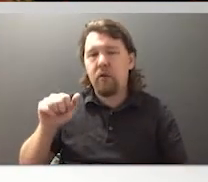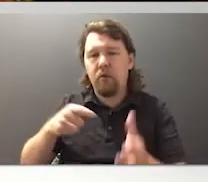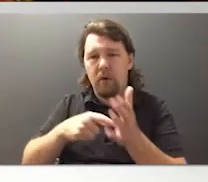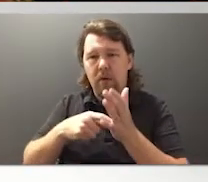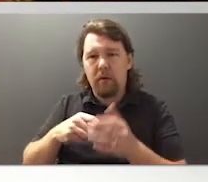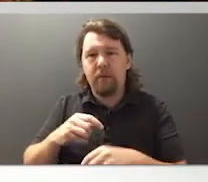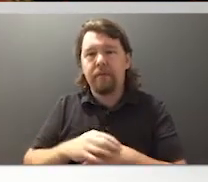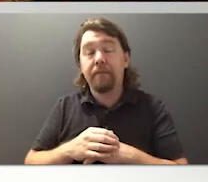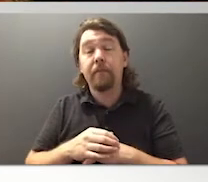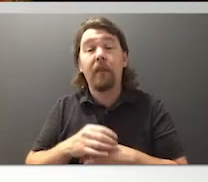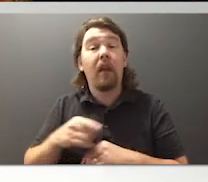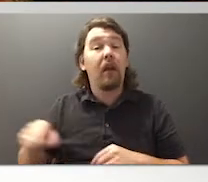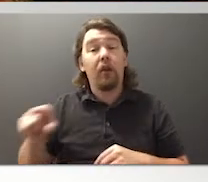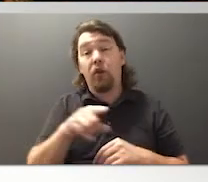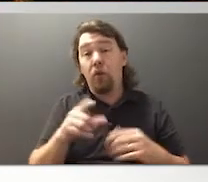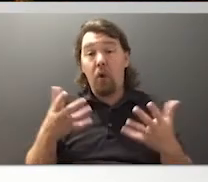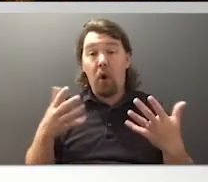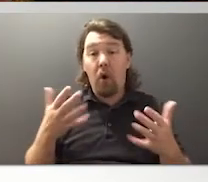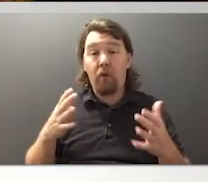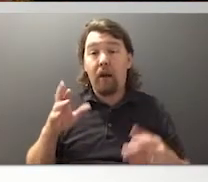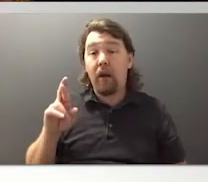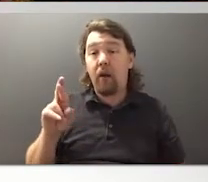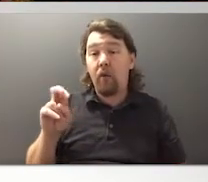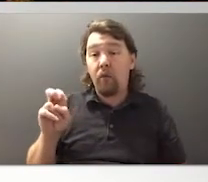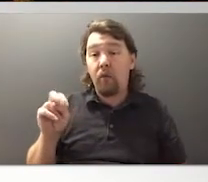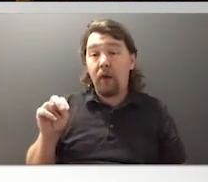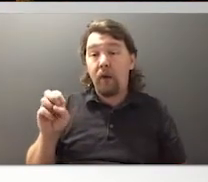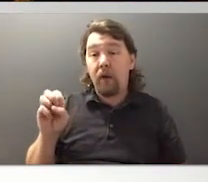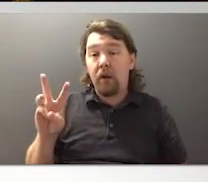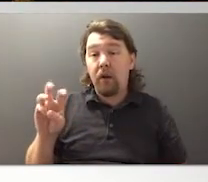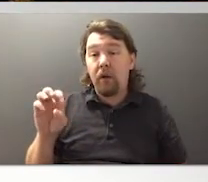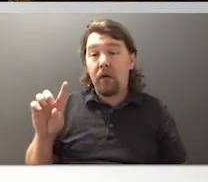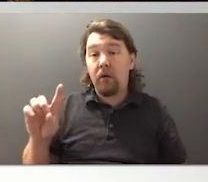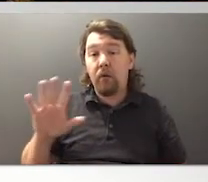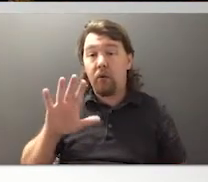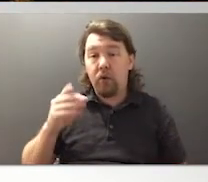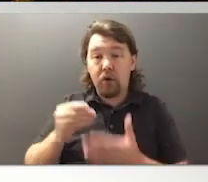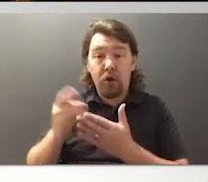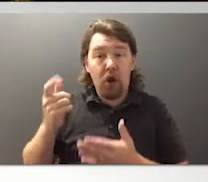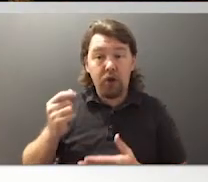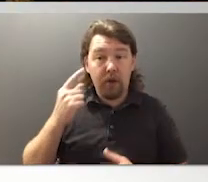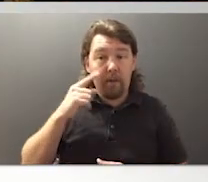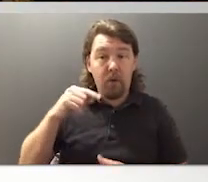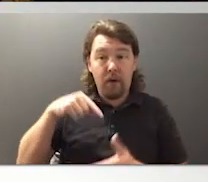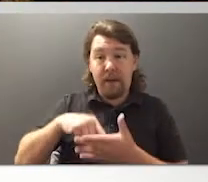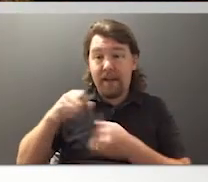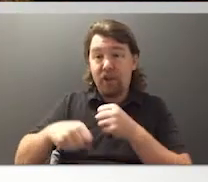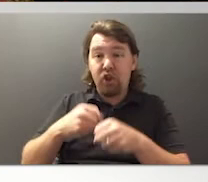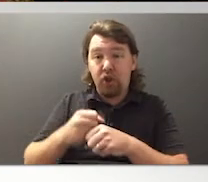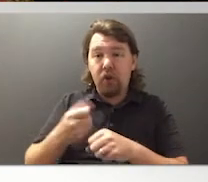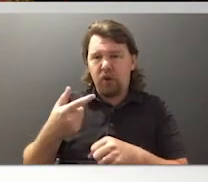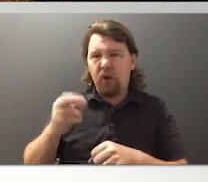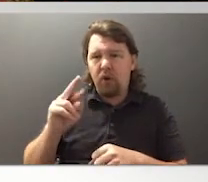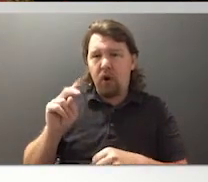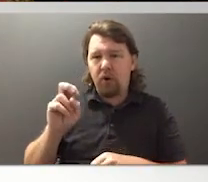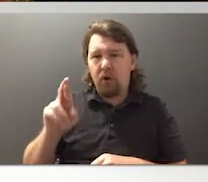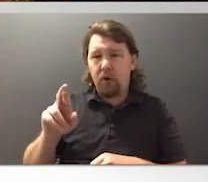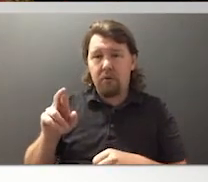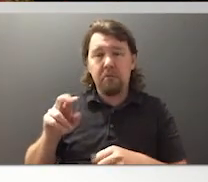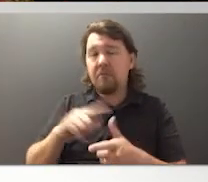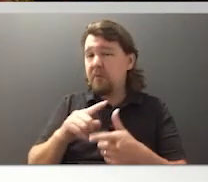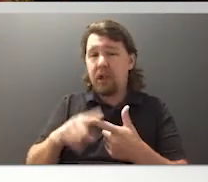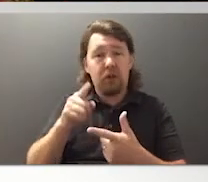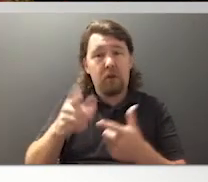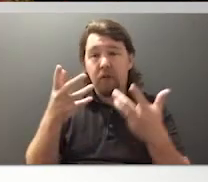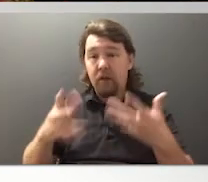If you have already renewed your Gardner scholarship for this year, you don't need to do anything else. Don't worry about it. You're done. If you've not yet renewed,